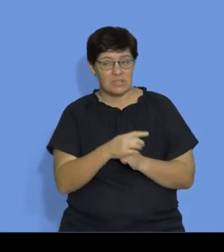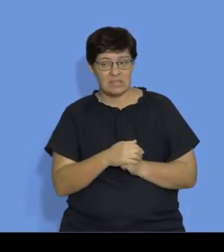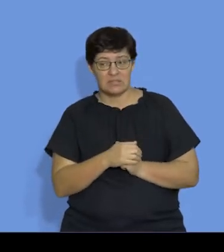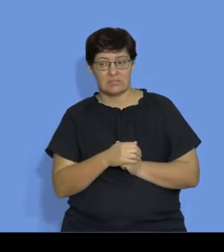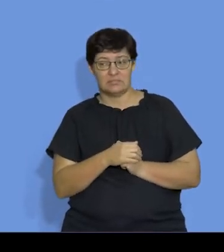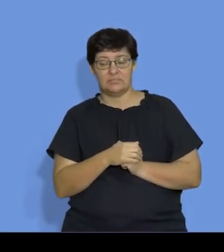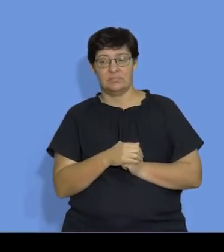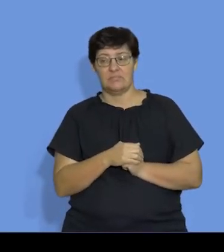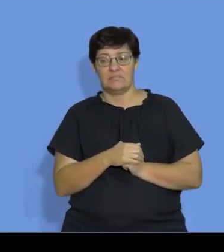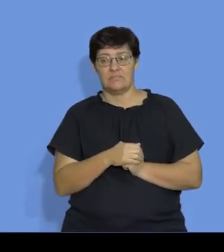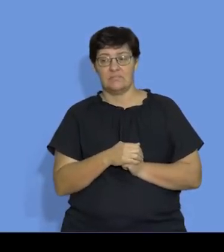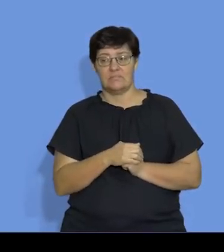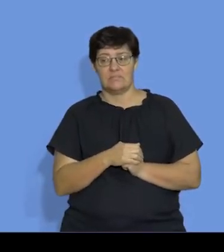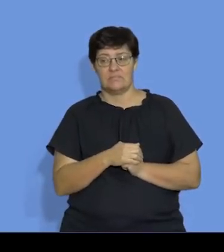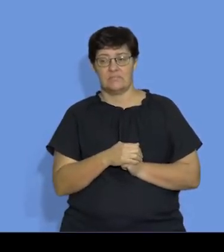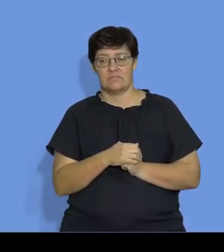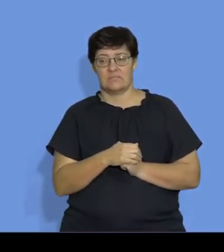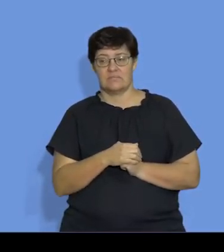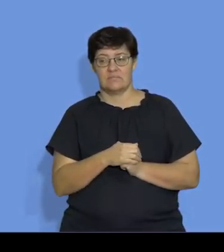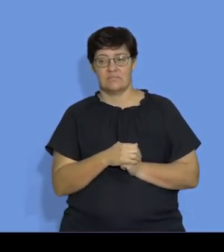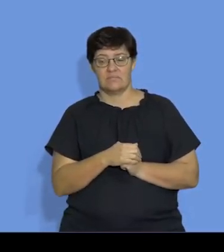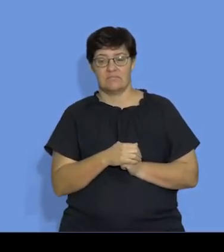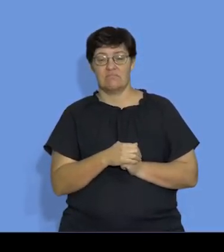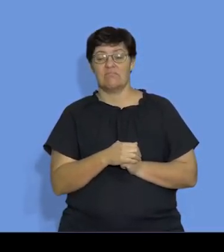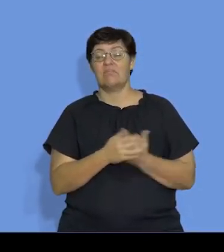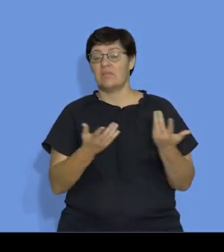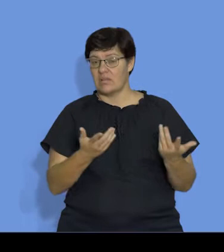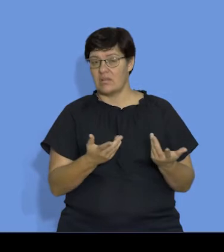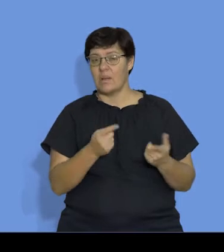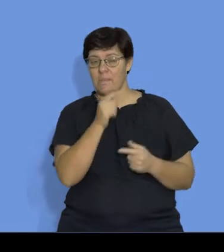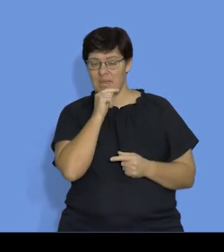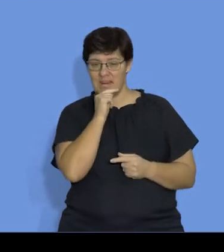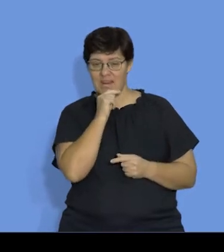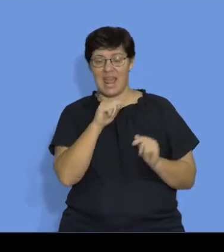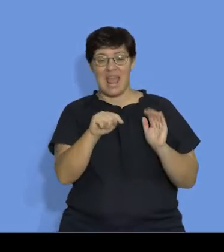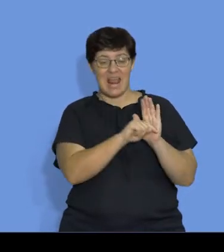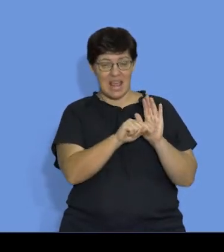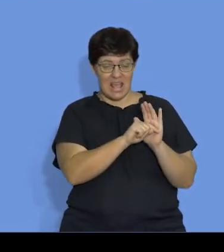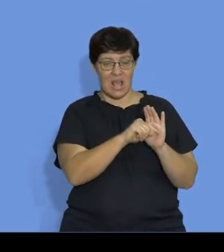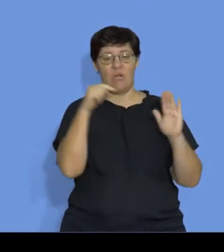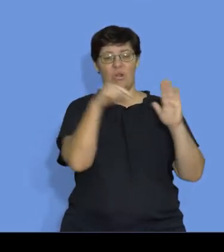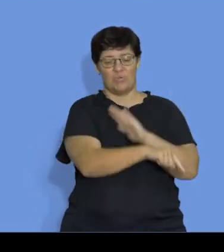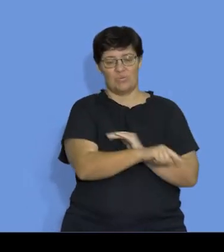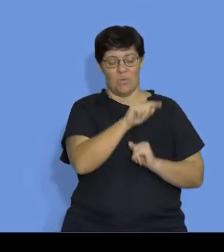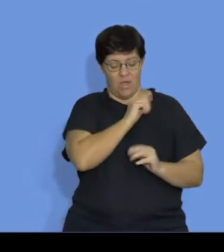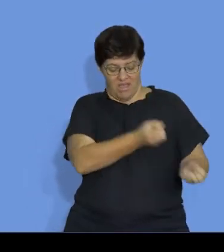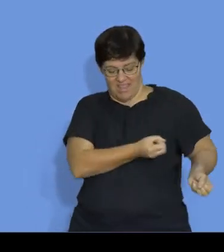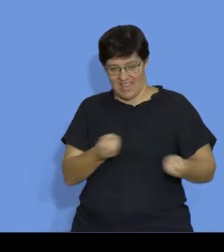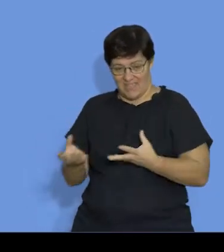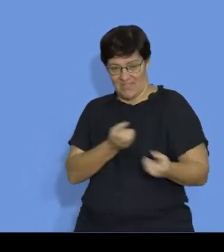this case is oxidation, which has to do with loss of electrons, right?